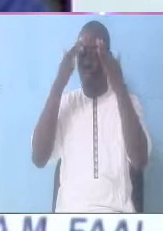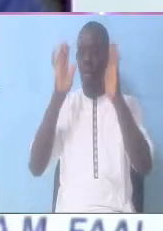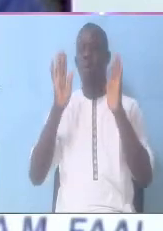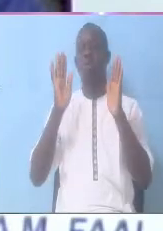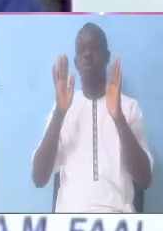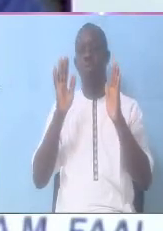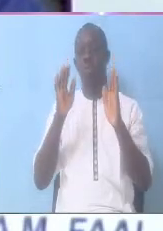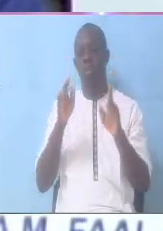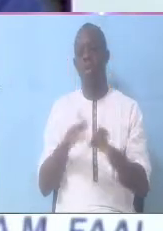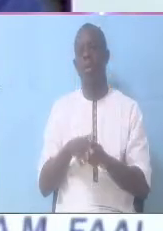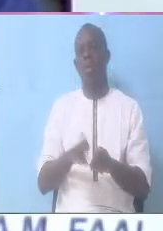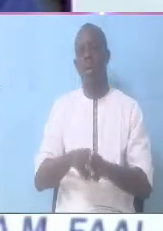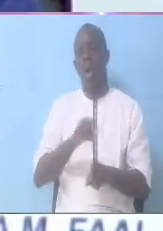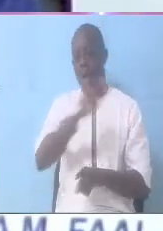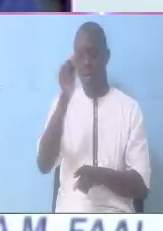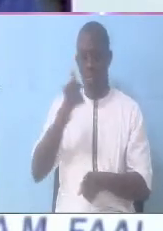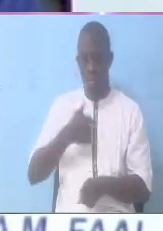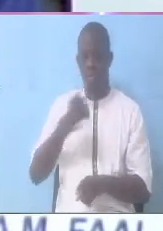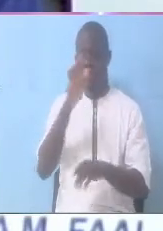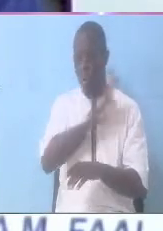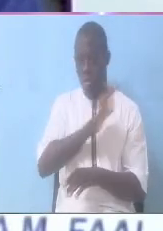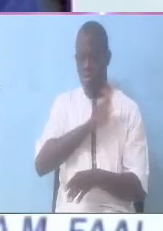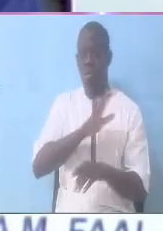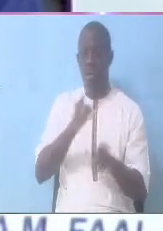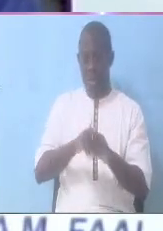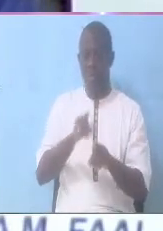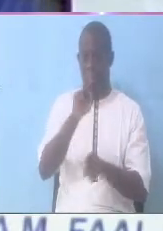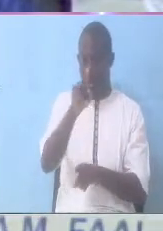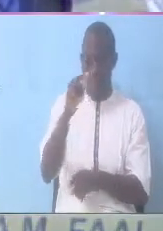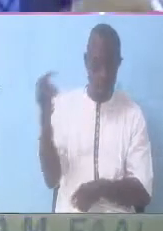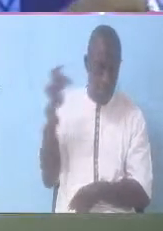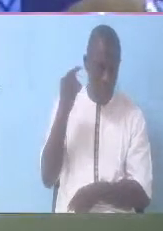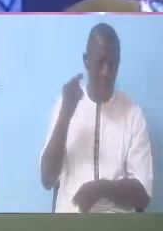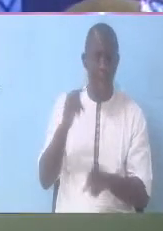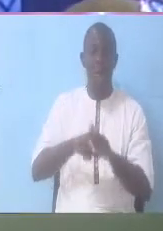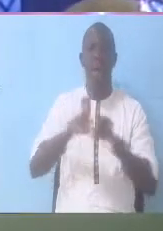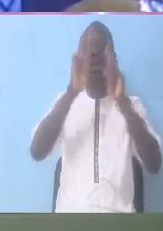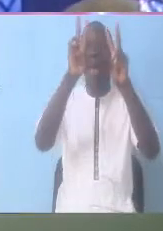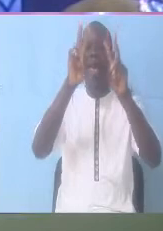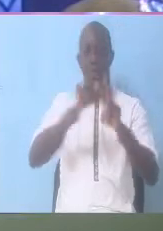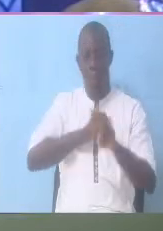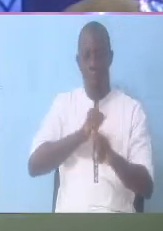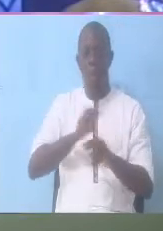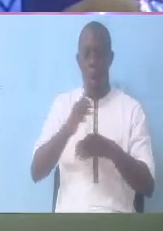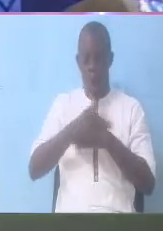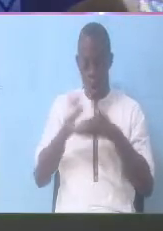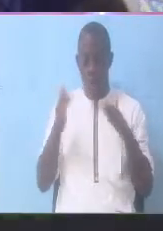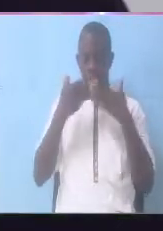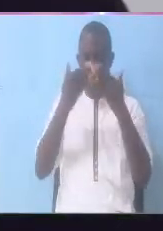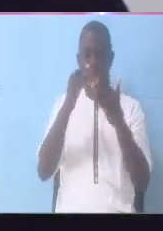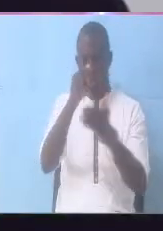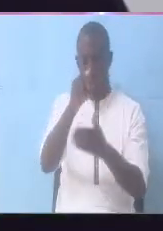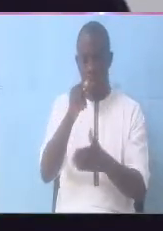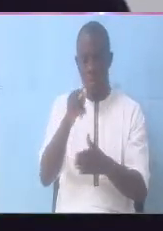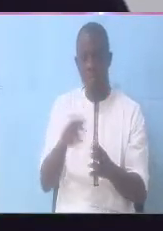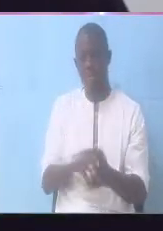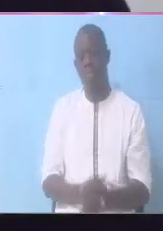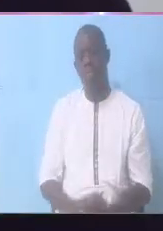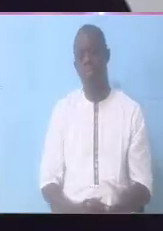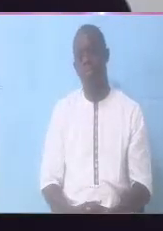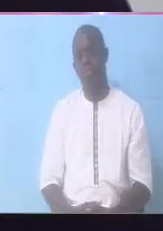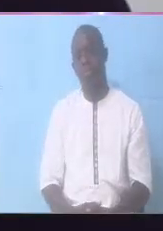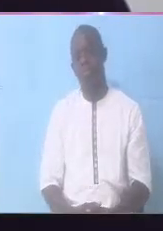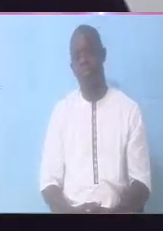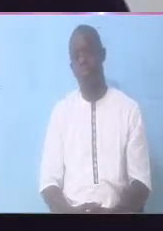Yes. And you also had Jammeh's confession to you. That Tumbul Tamba and the security apparatus